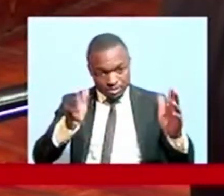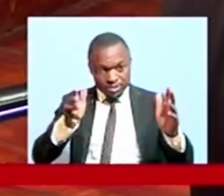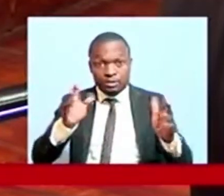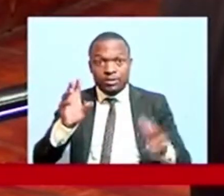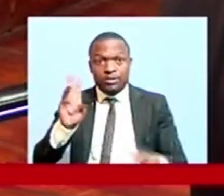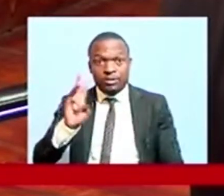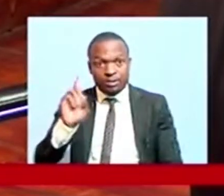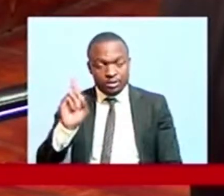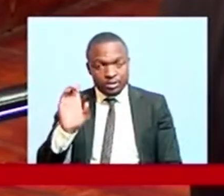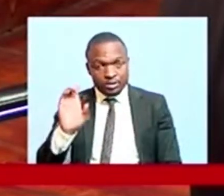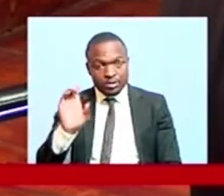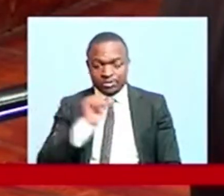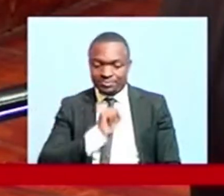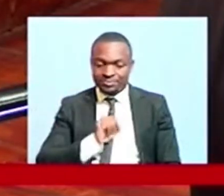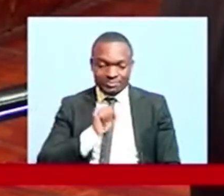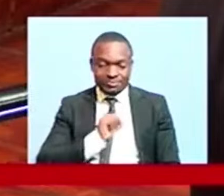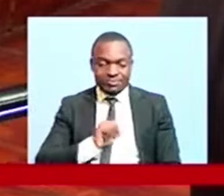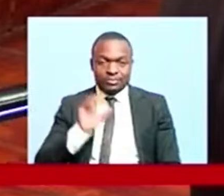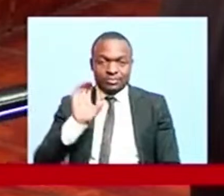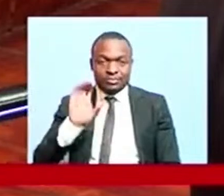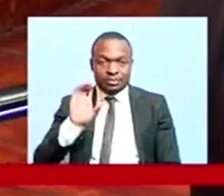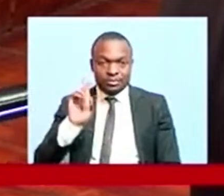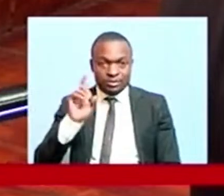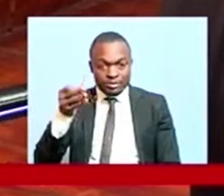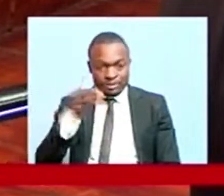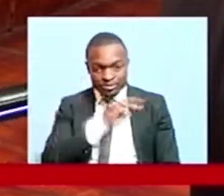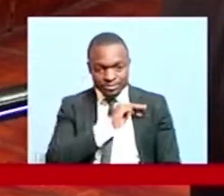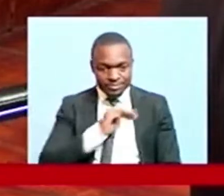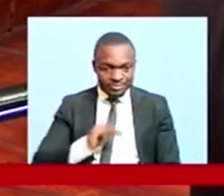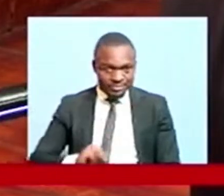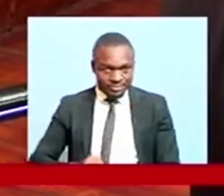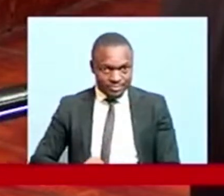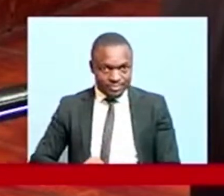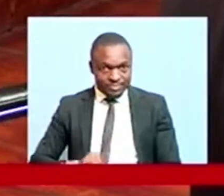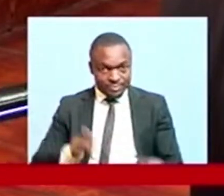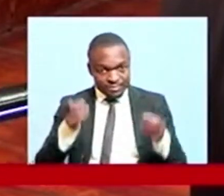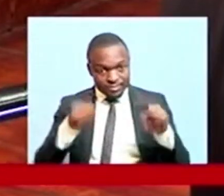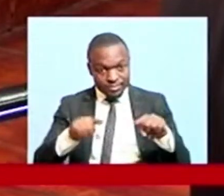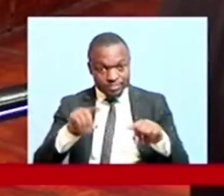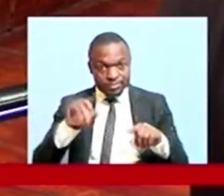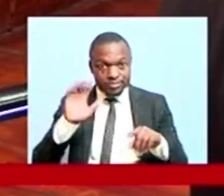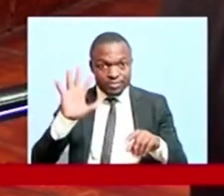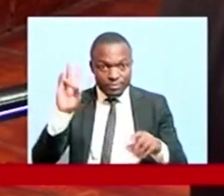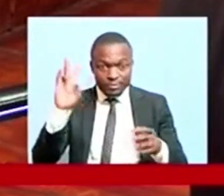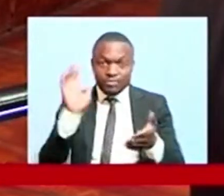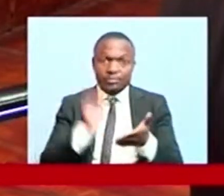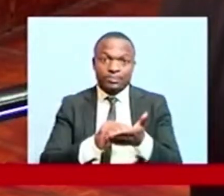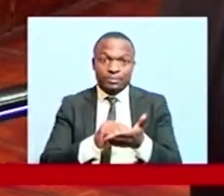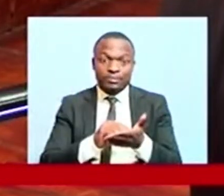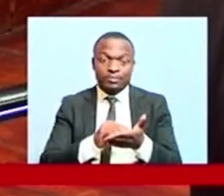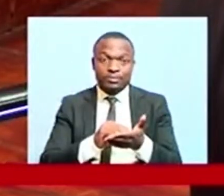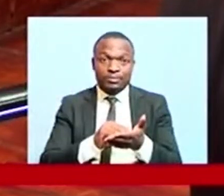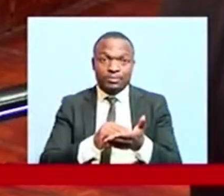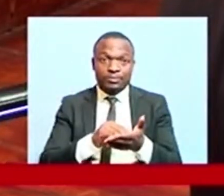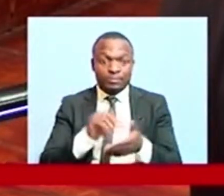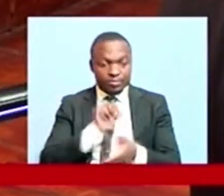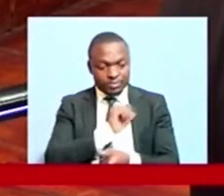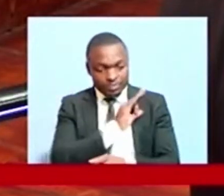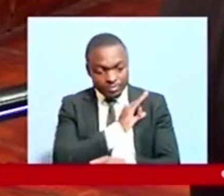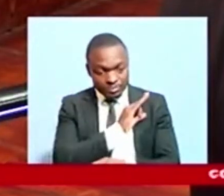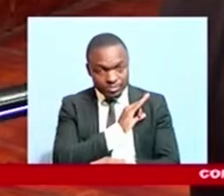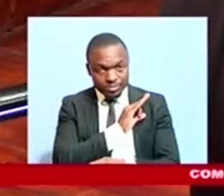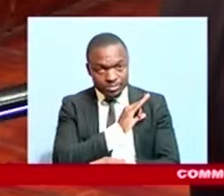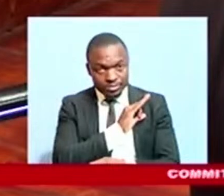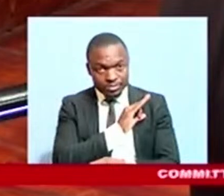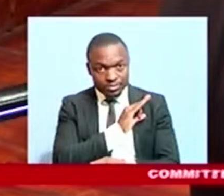WDC, also for CDF members, and then 57,000 was incurred for the officers who had